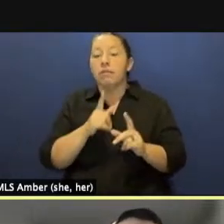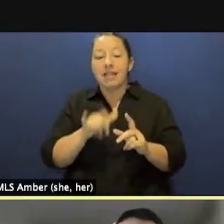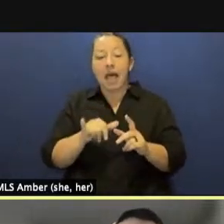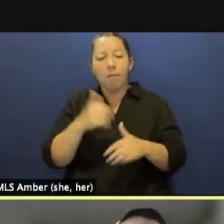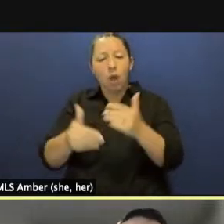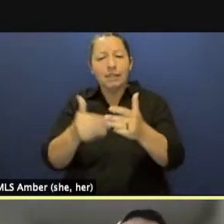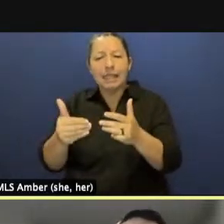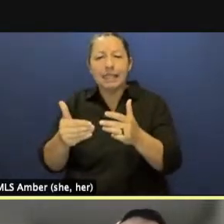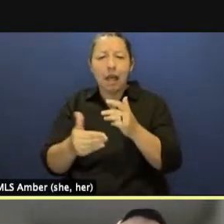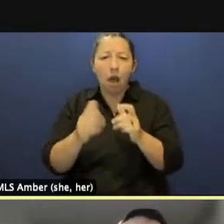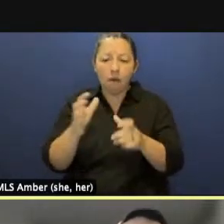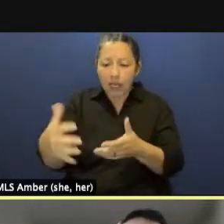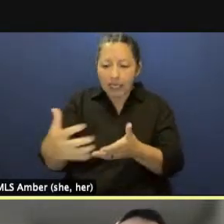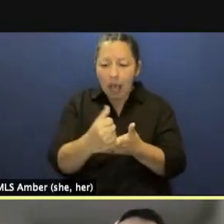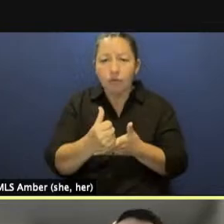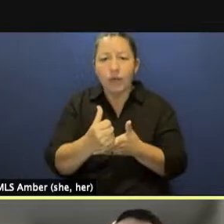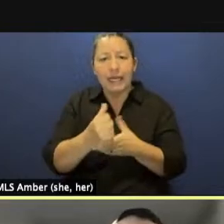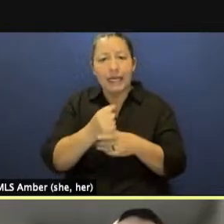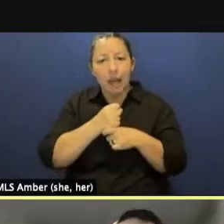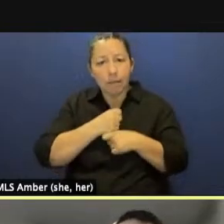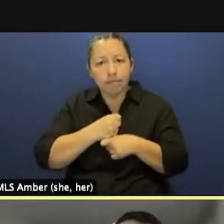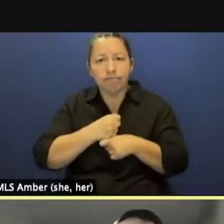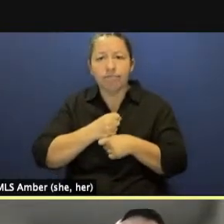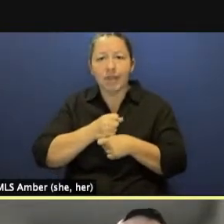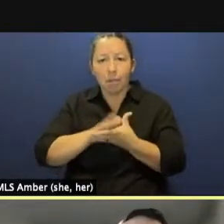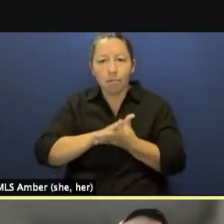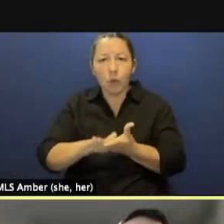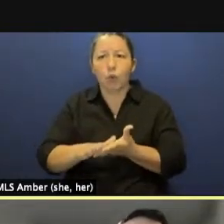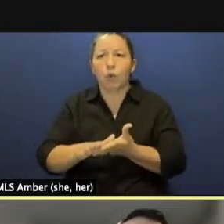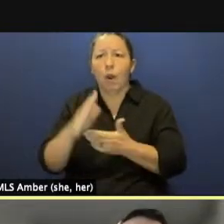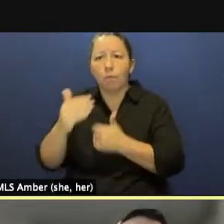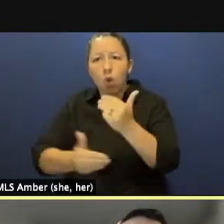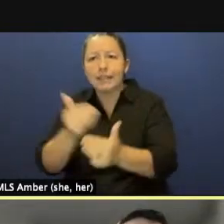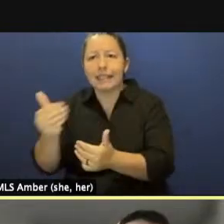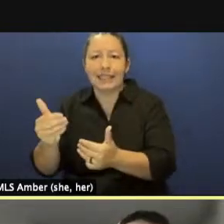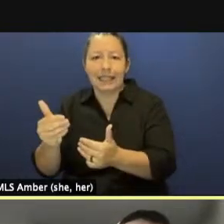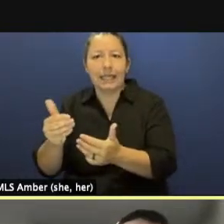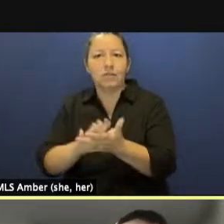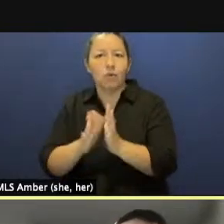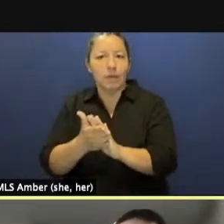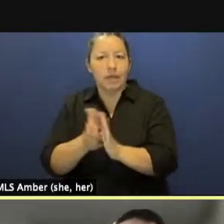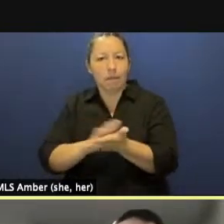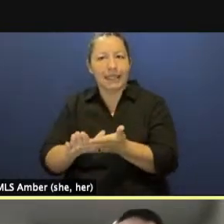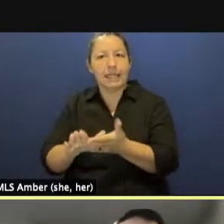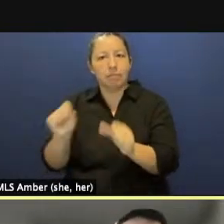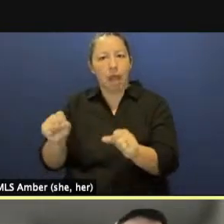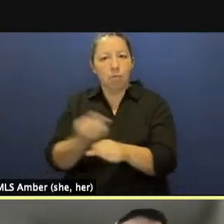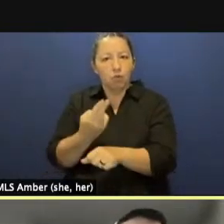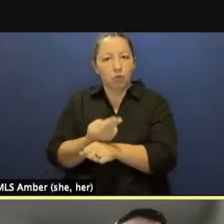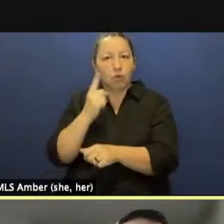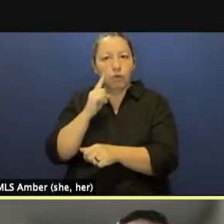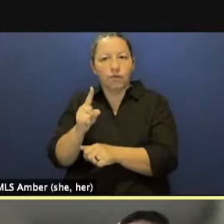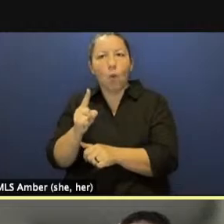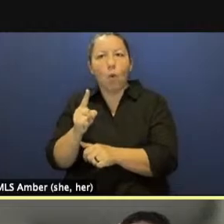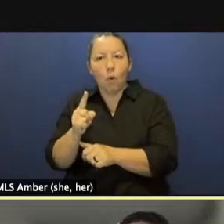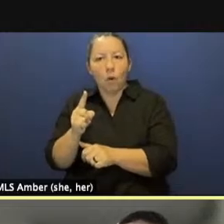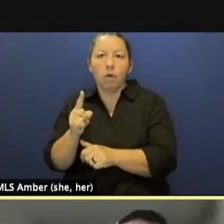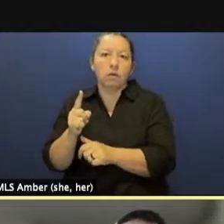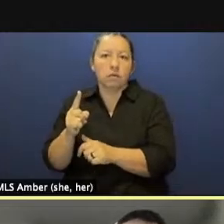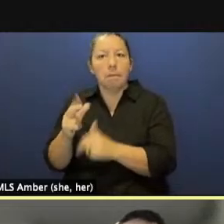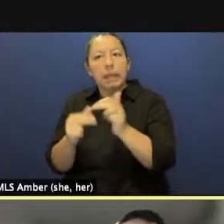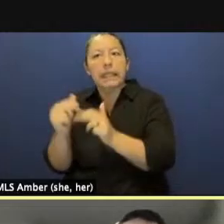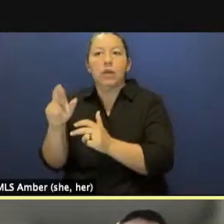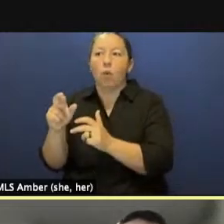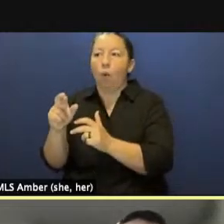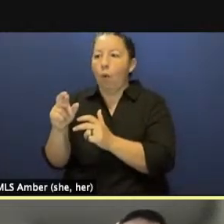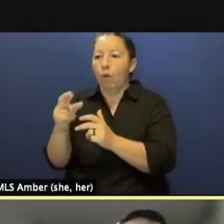into a reactor, trying to pre-process it, process it, purifying the product, so the oxygen, and maybe store it.